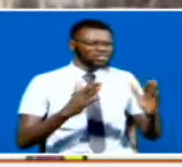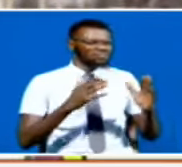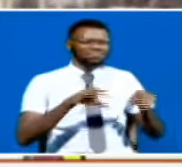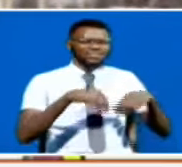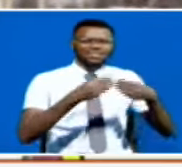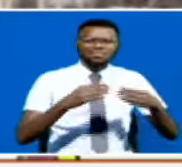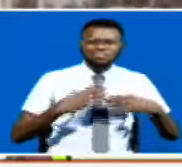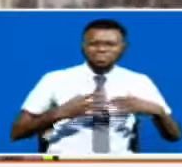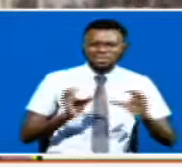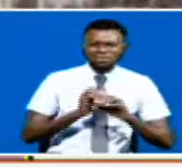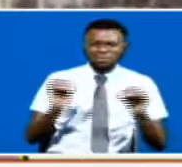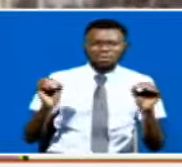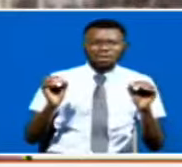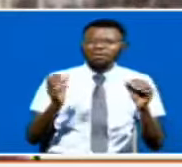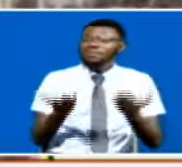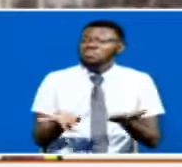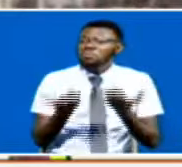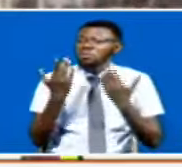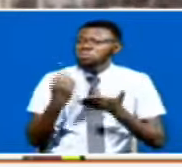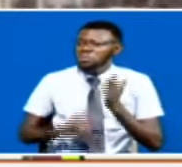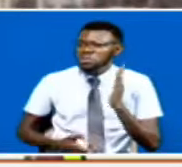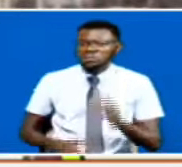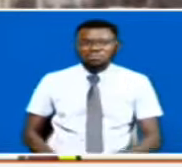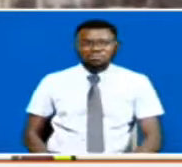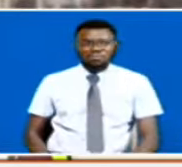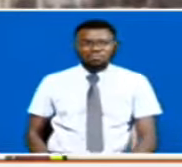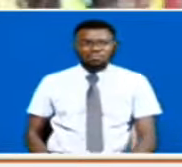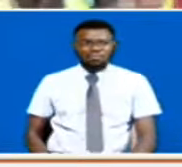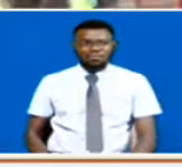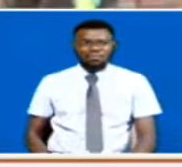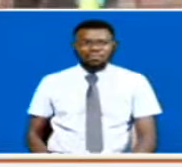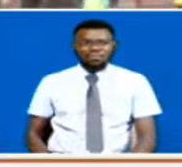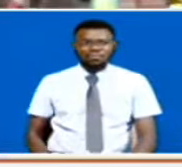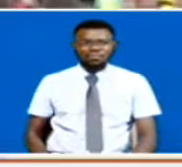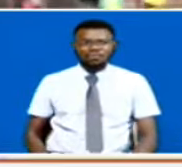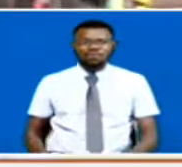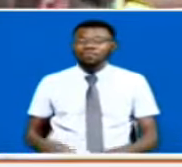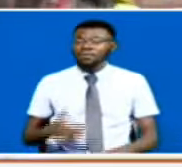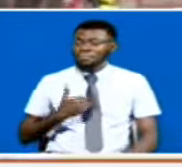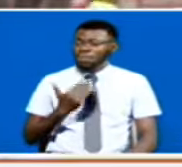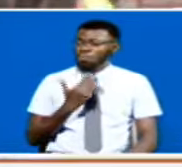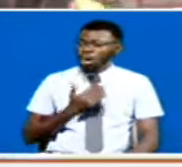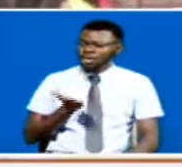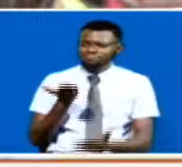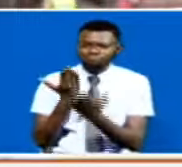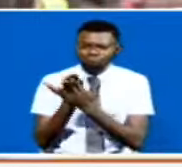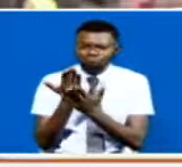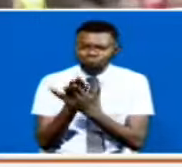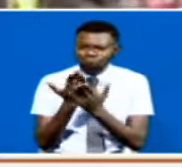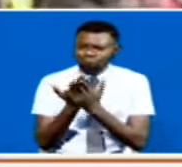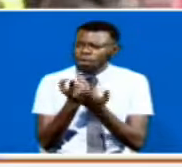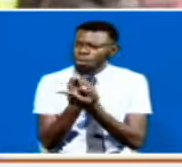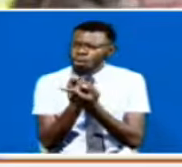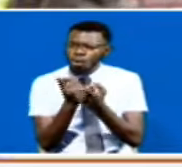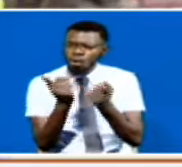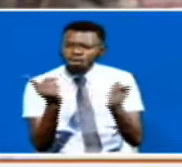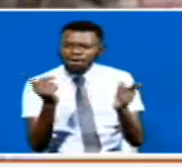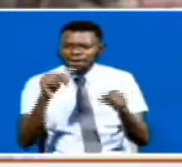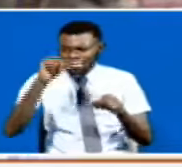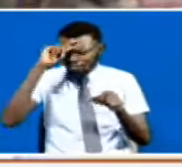slums? Are you promoting that people stay in the streets? I want to appeal to all arms of government